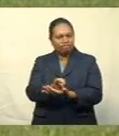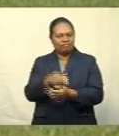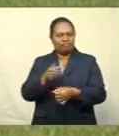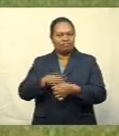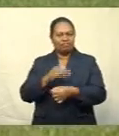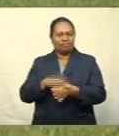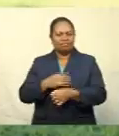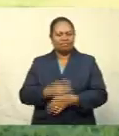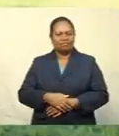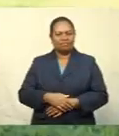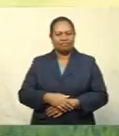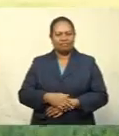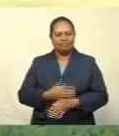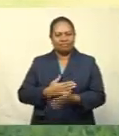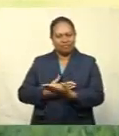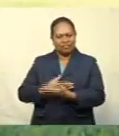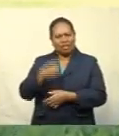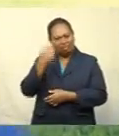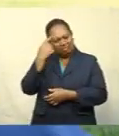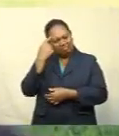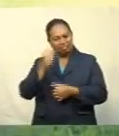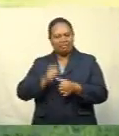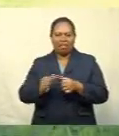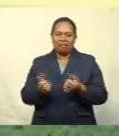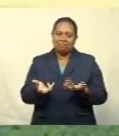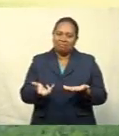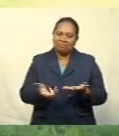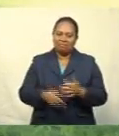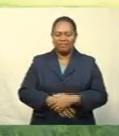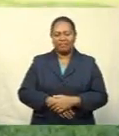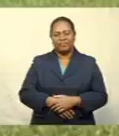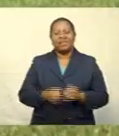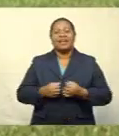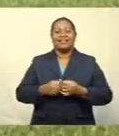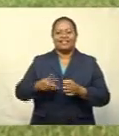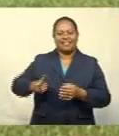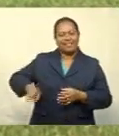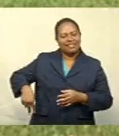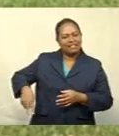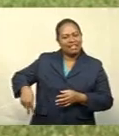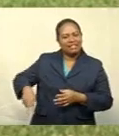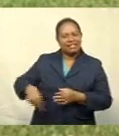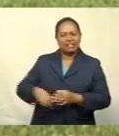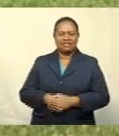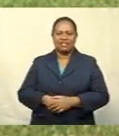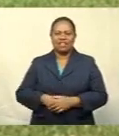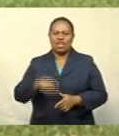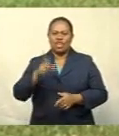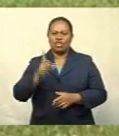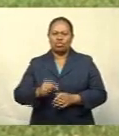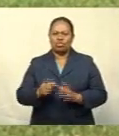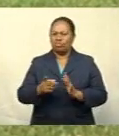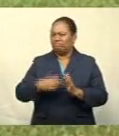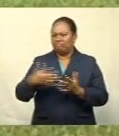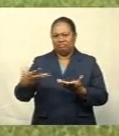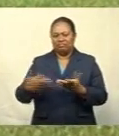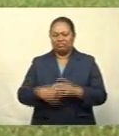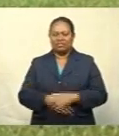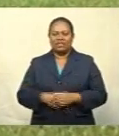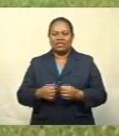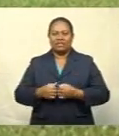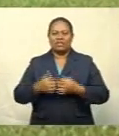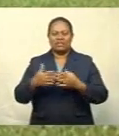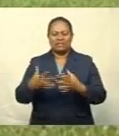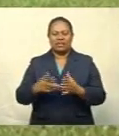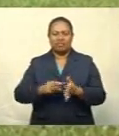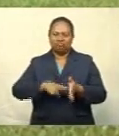to become one of the best. Actually I started dancing and doing this genre called b-boying, where I started doing flips